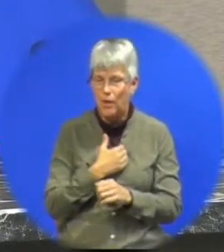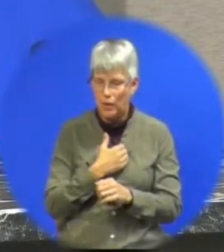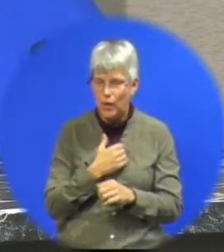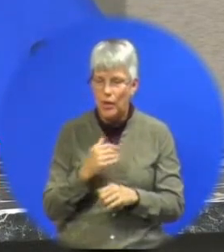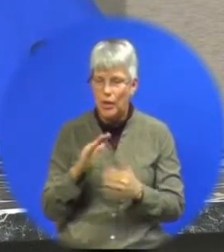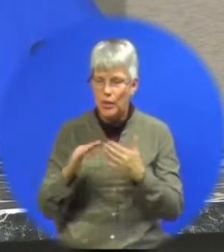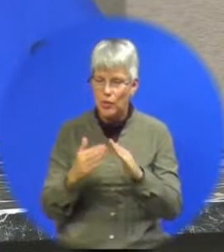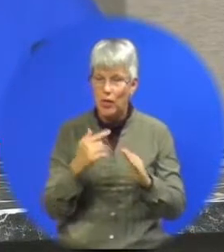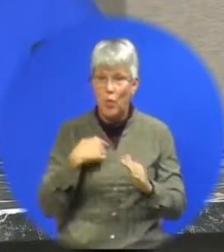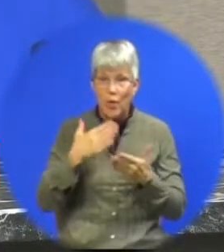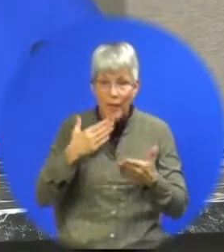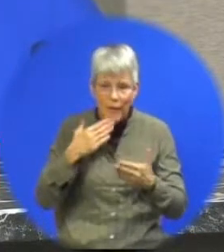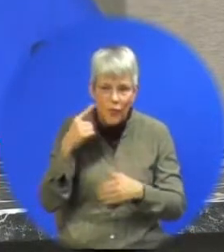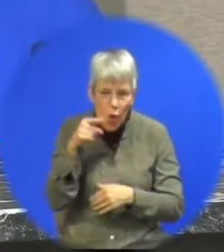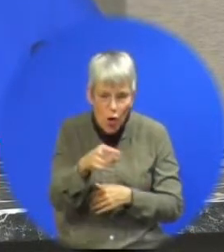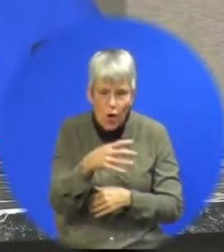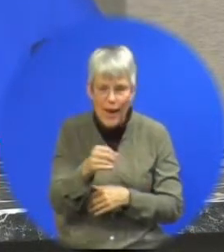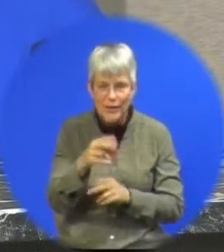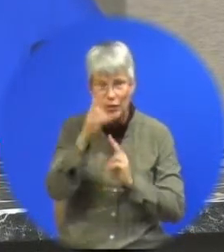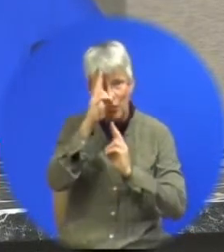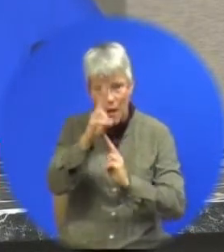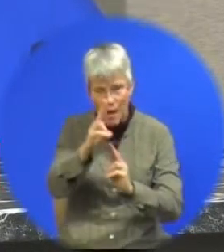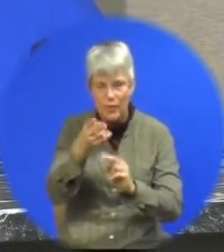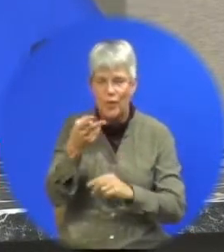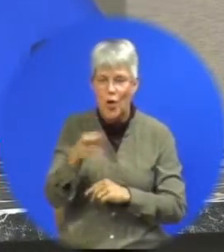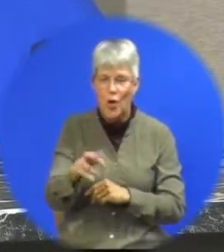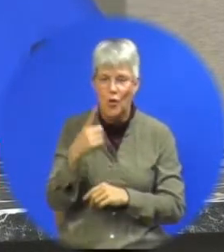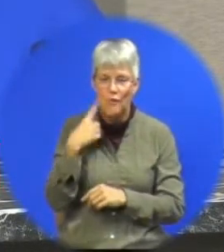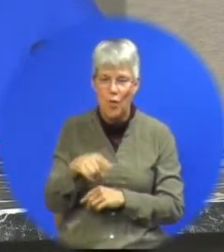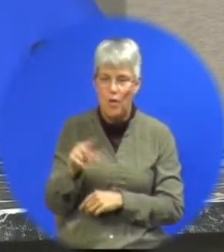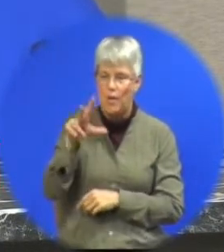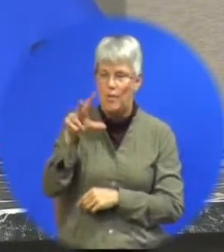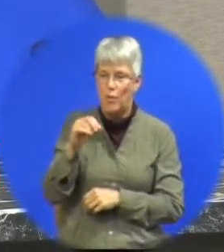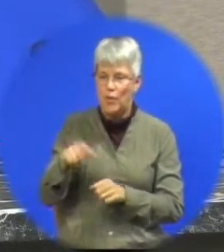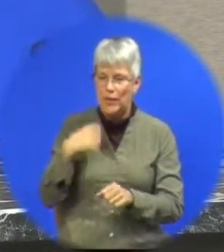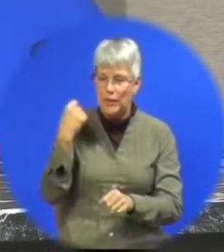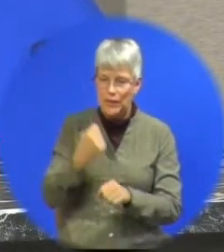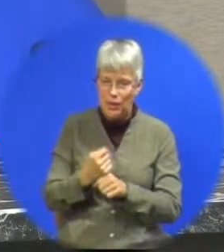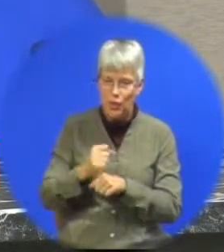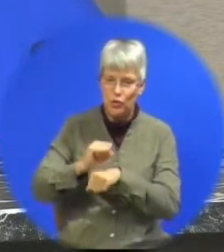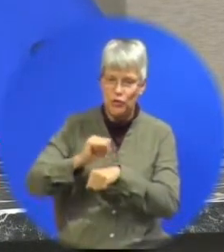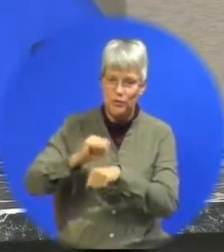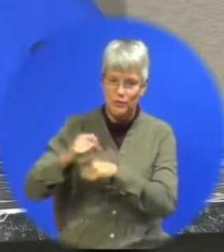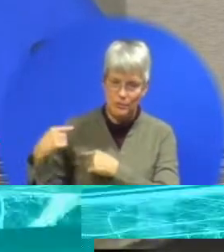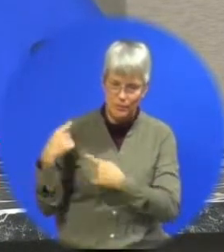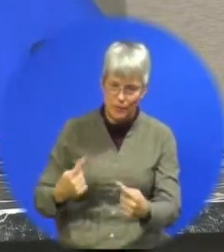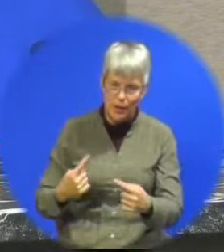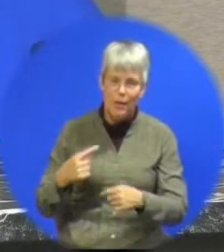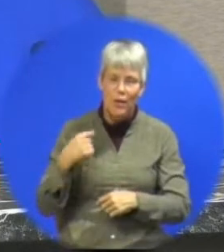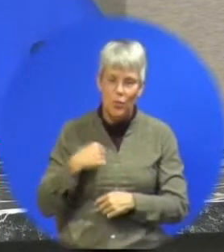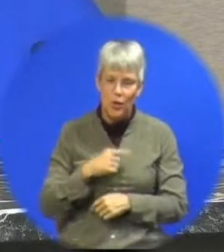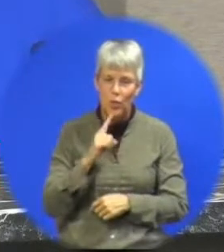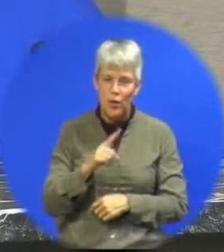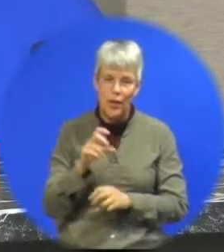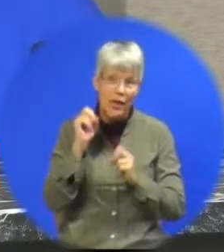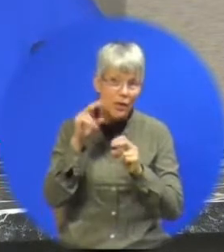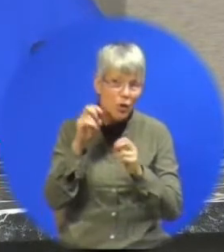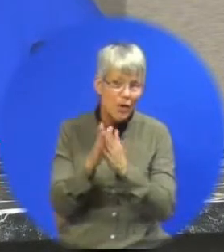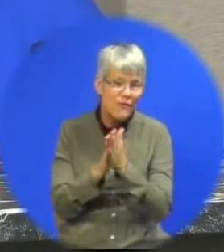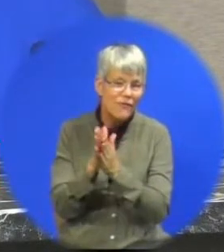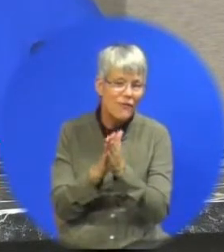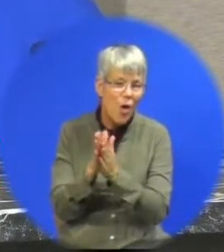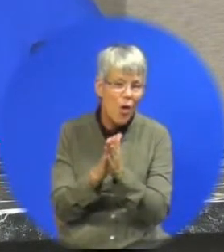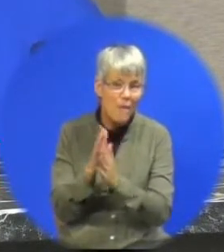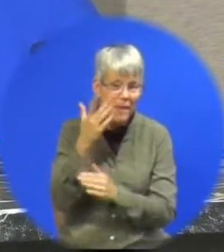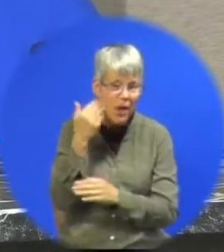her here and to get to honor her for her 30 years, and looking forward to the next several because there's